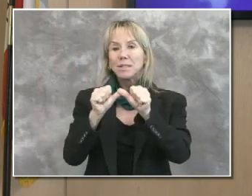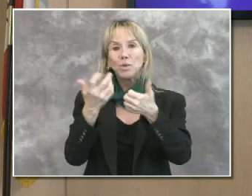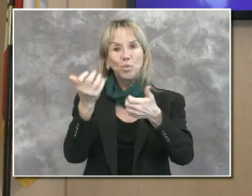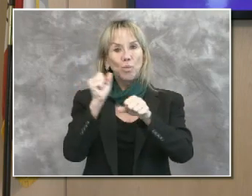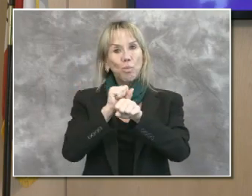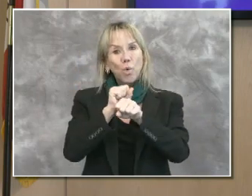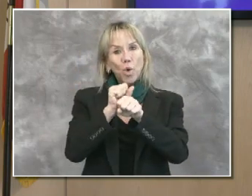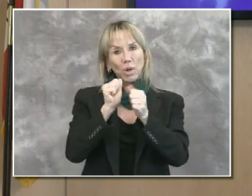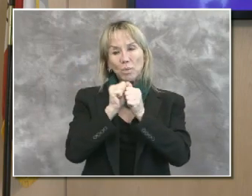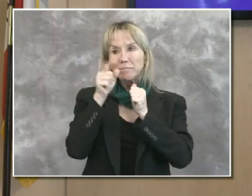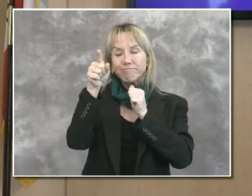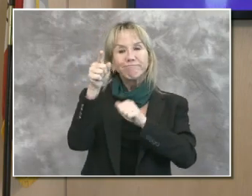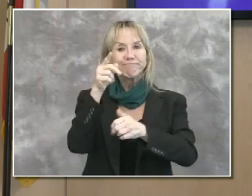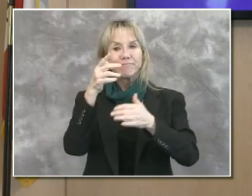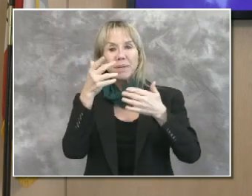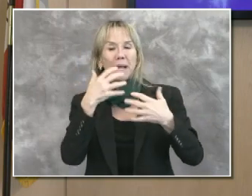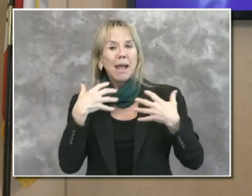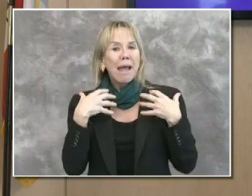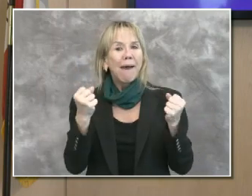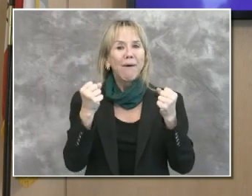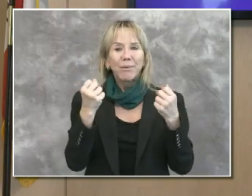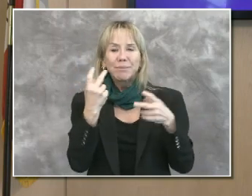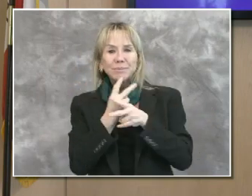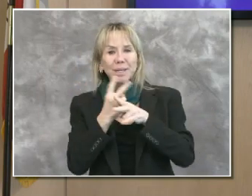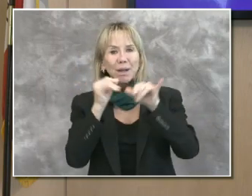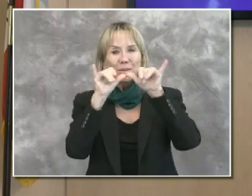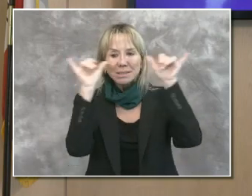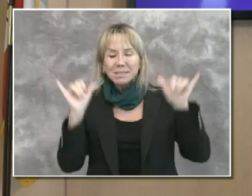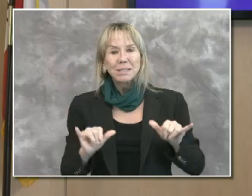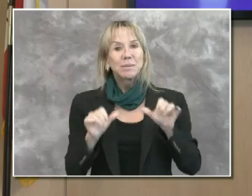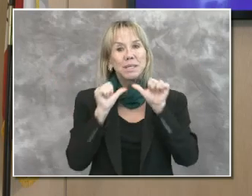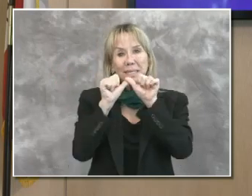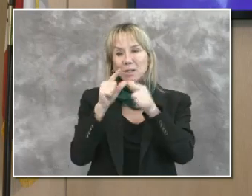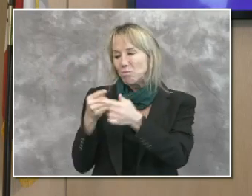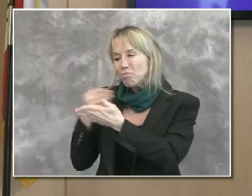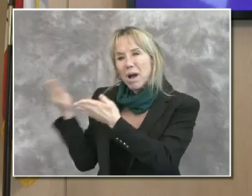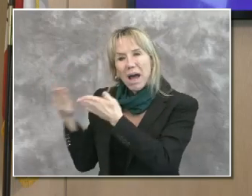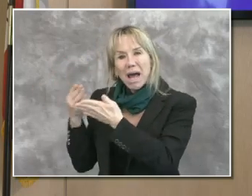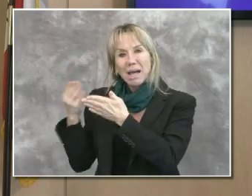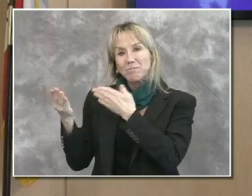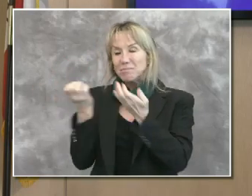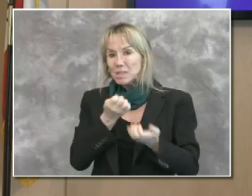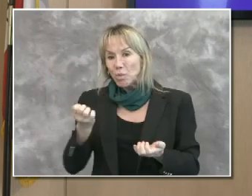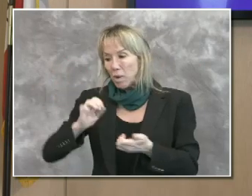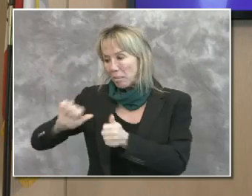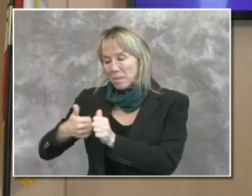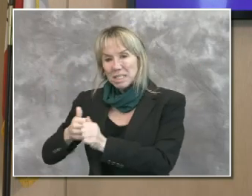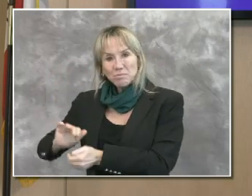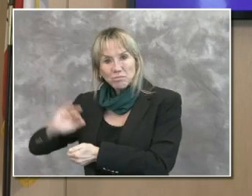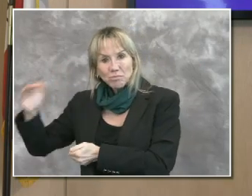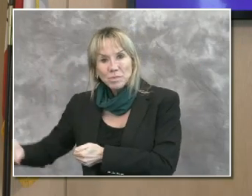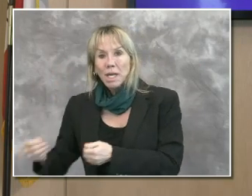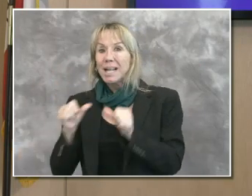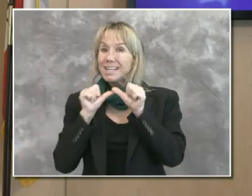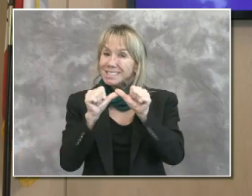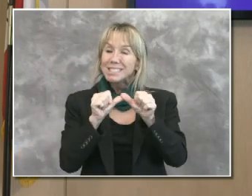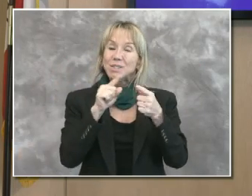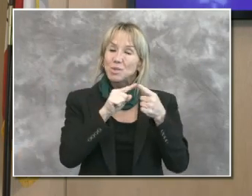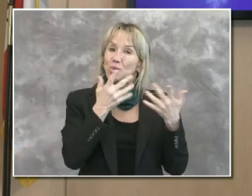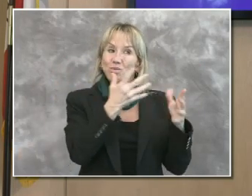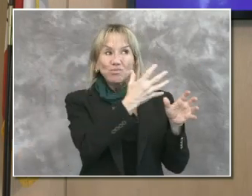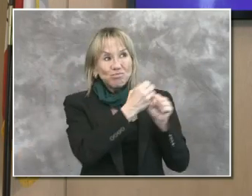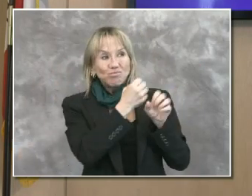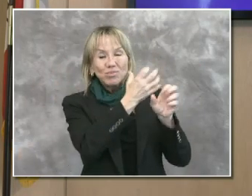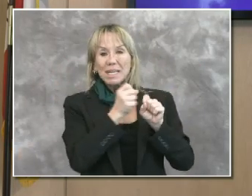with our healthcare system, to continue to acquire more personal protective equipment, to continue to get the testing we need, and make the plans to move into another